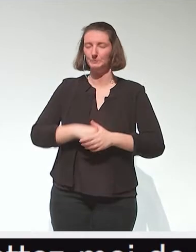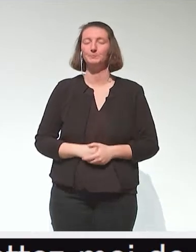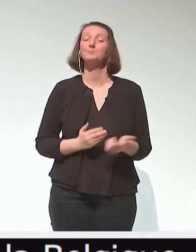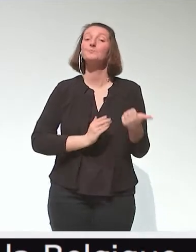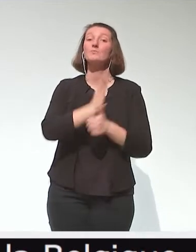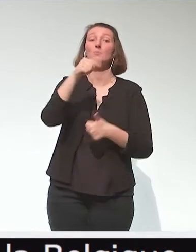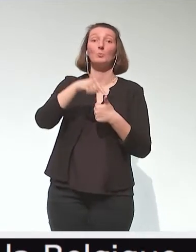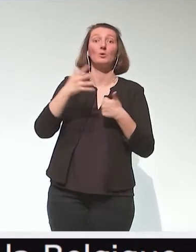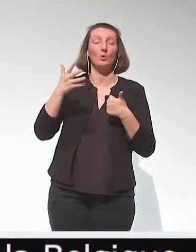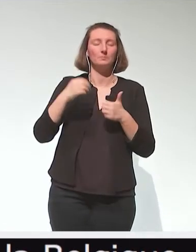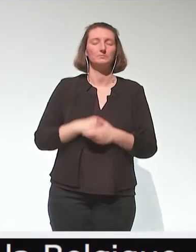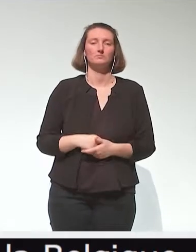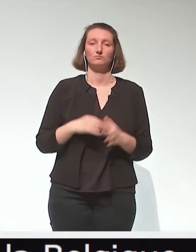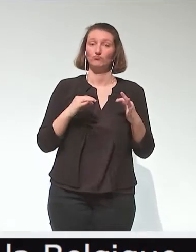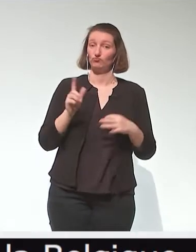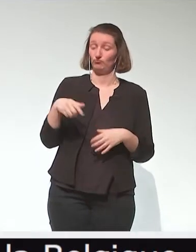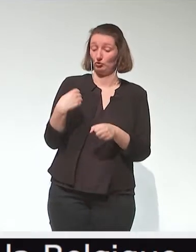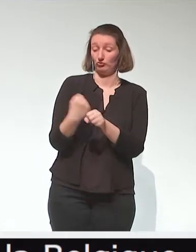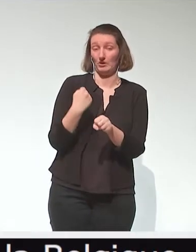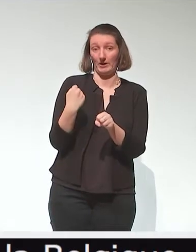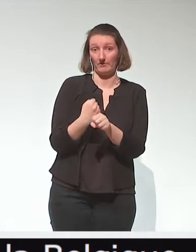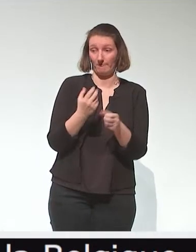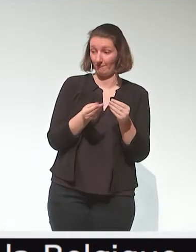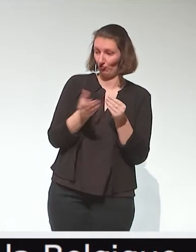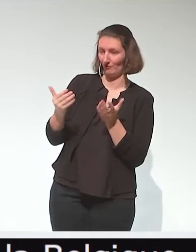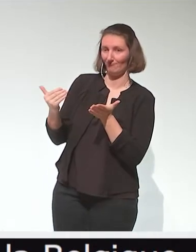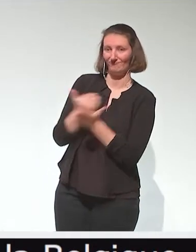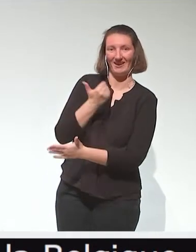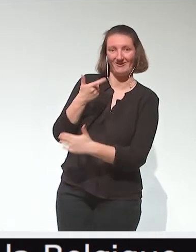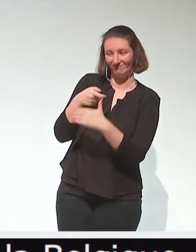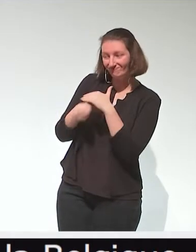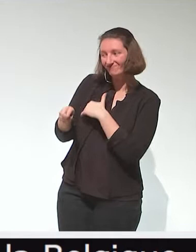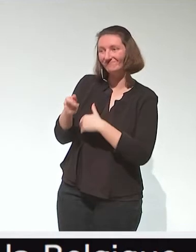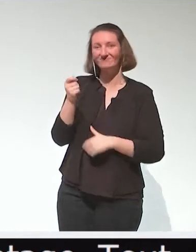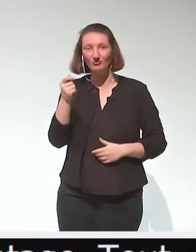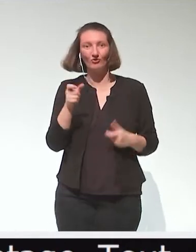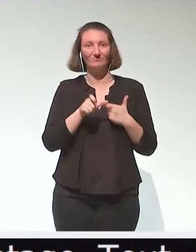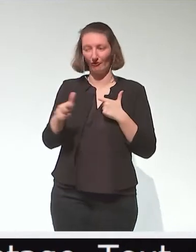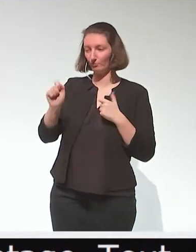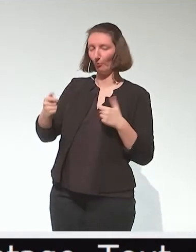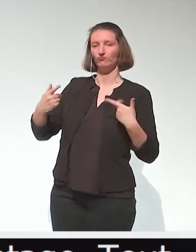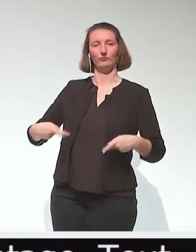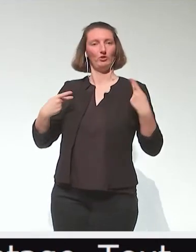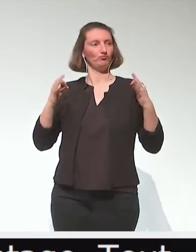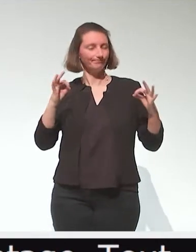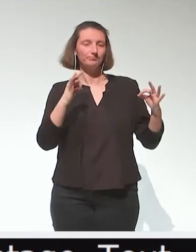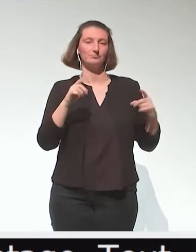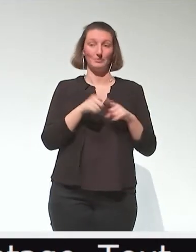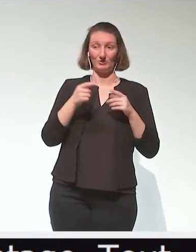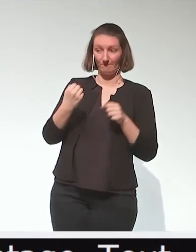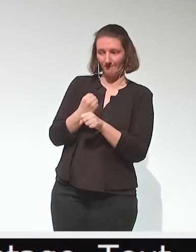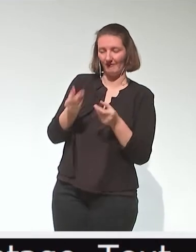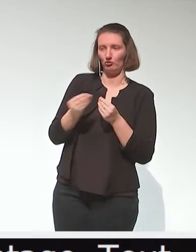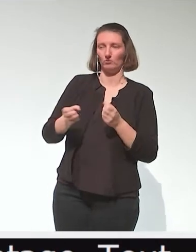and wish to increase its involvement over and beyond the work provided to have a decent